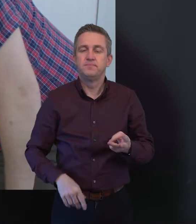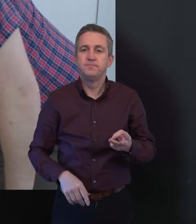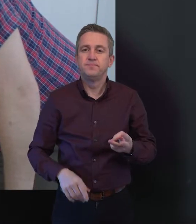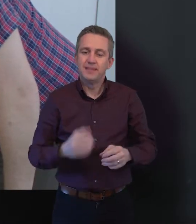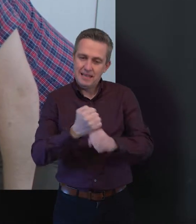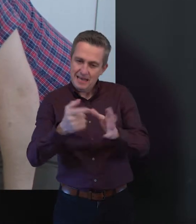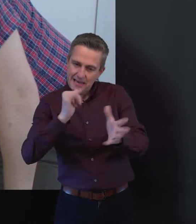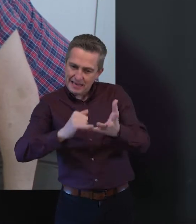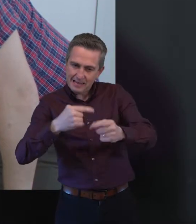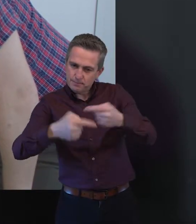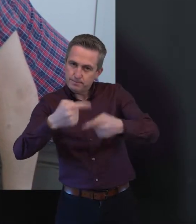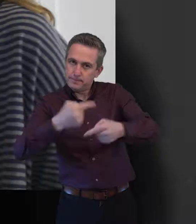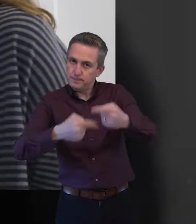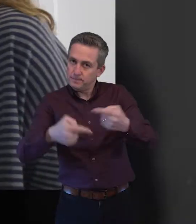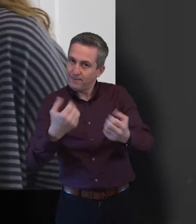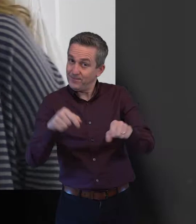Gas mains.